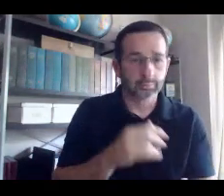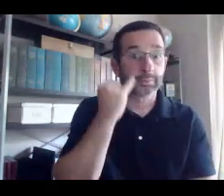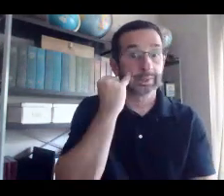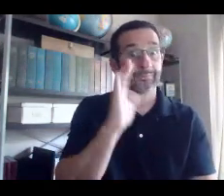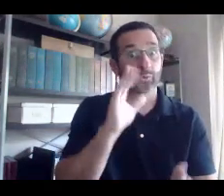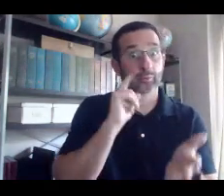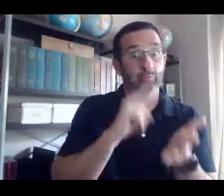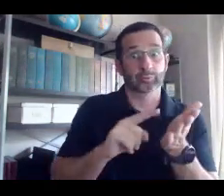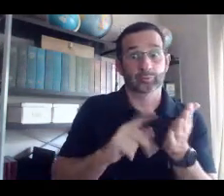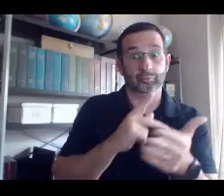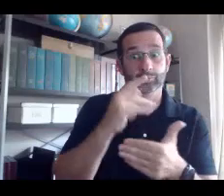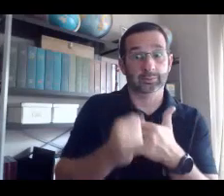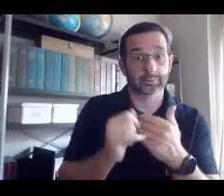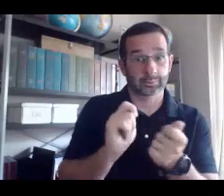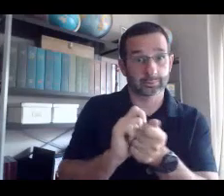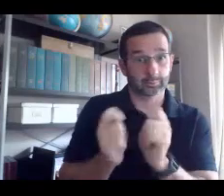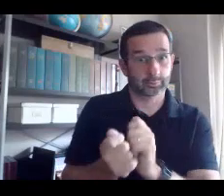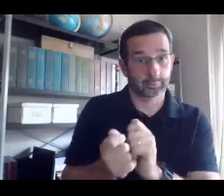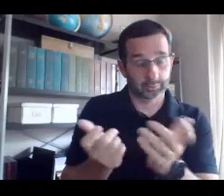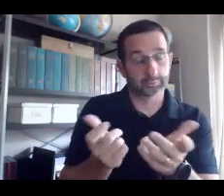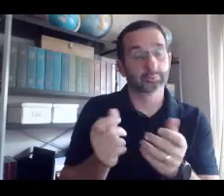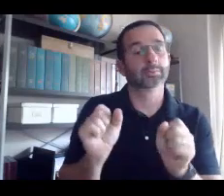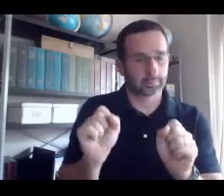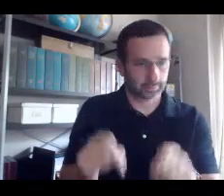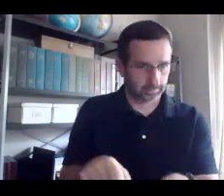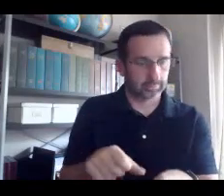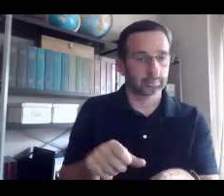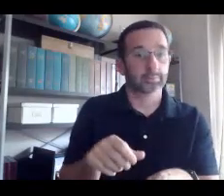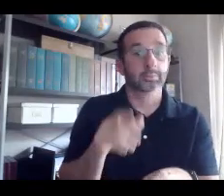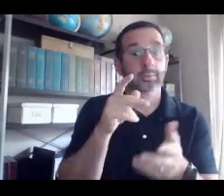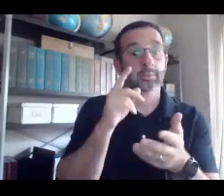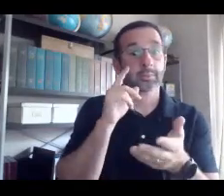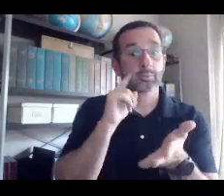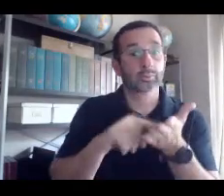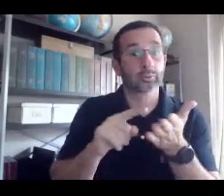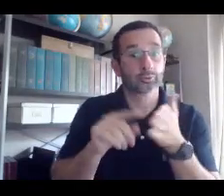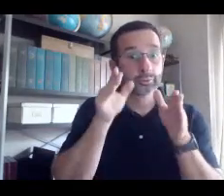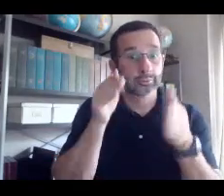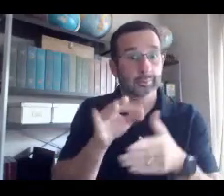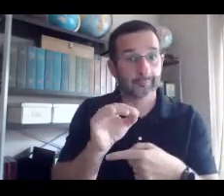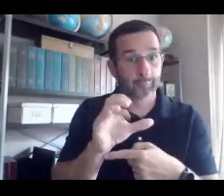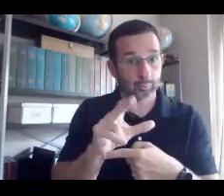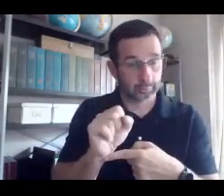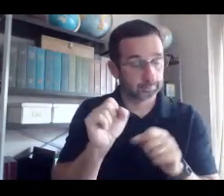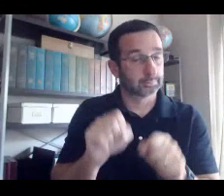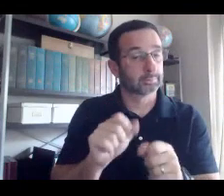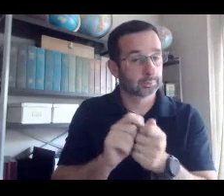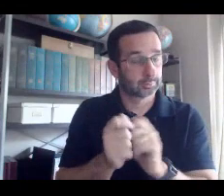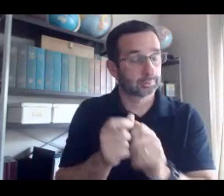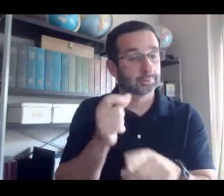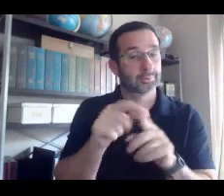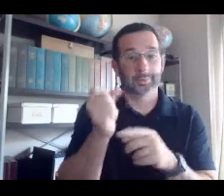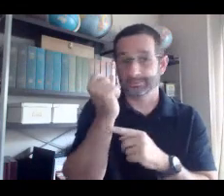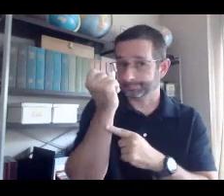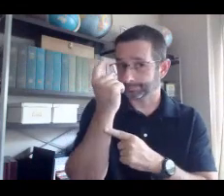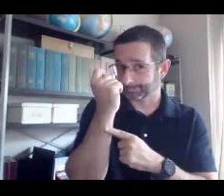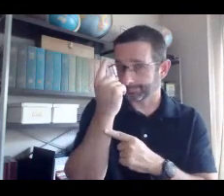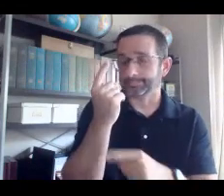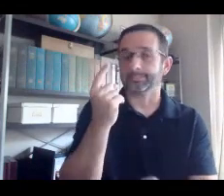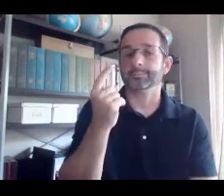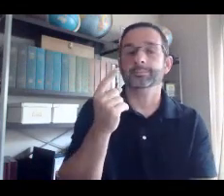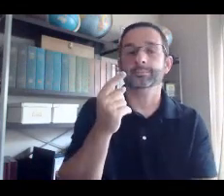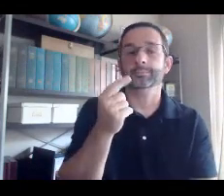yours. And if your research project has changed, then also you would let us know. If your research